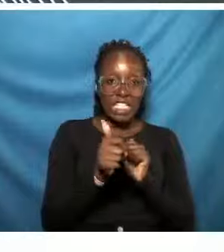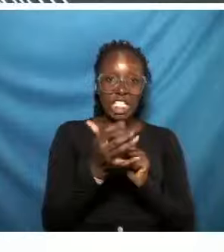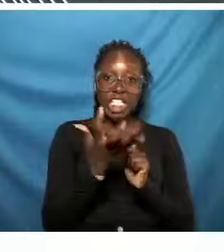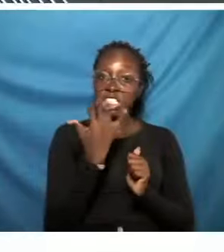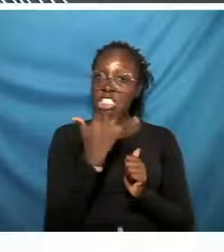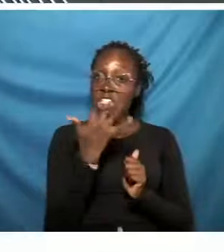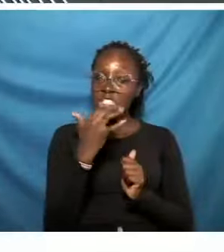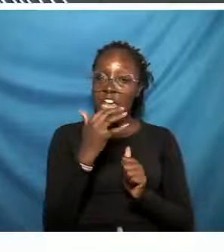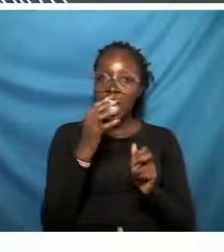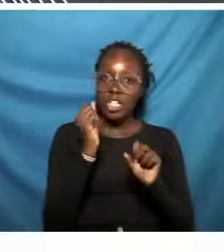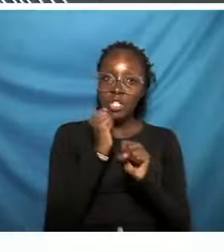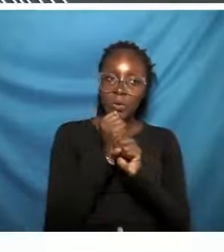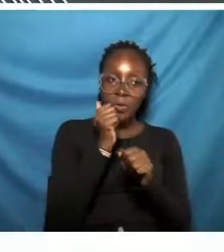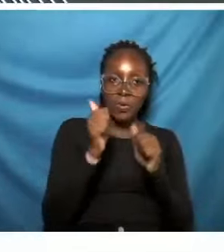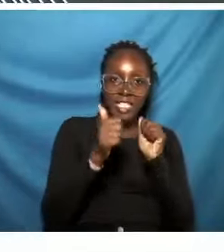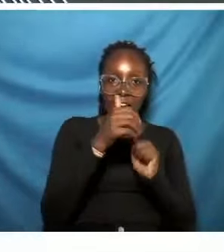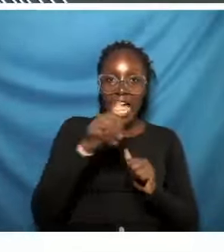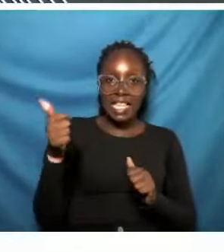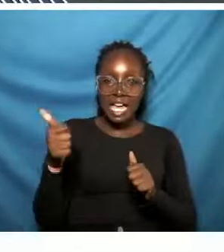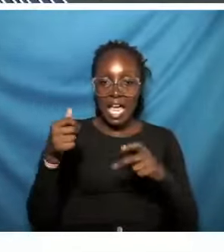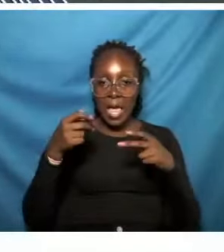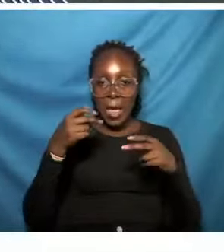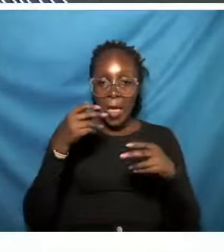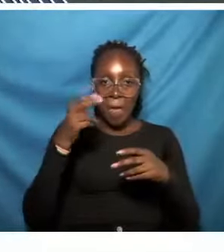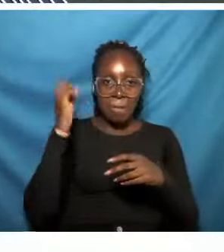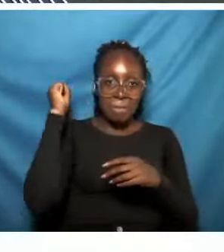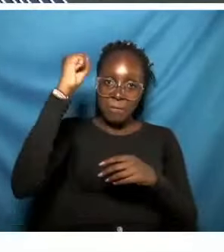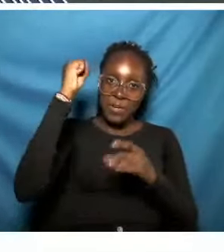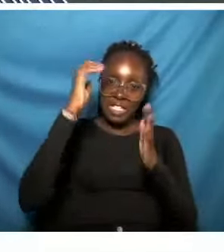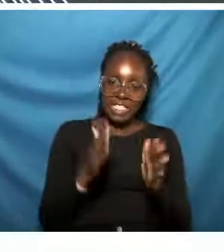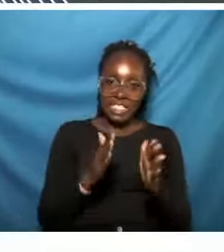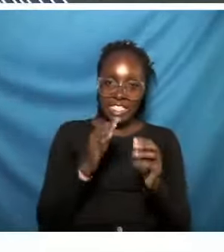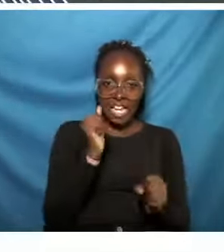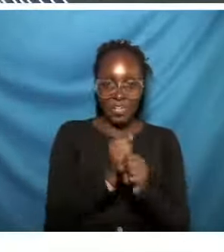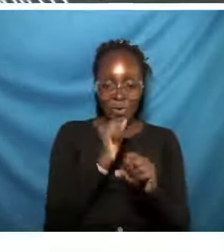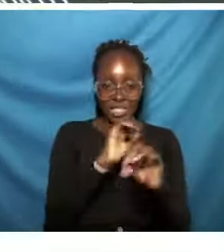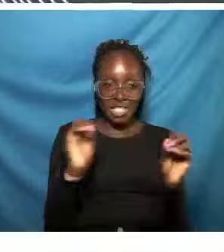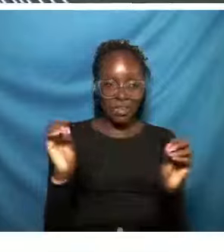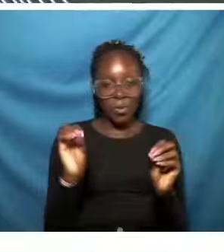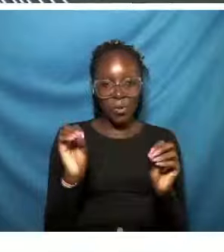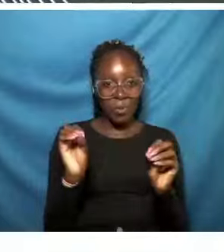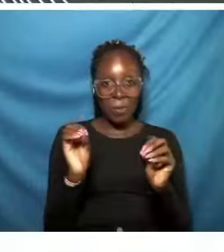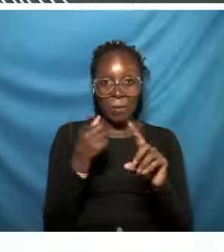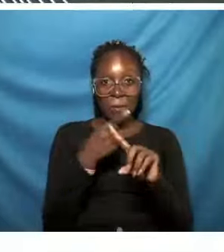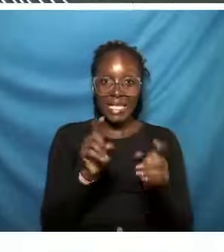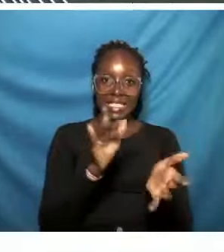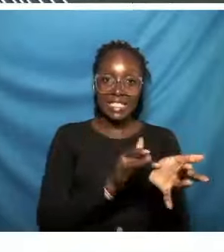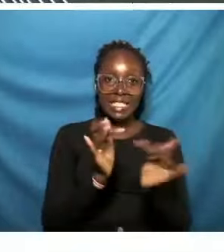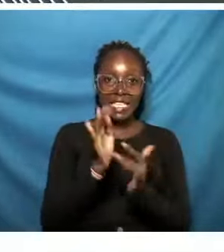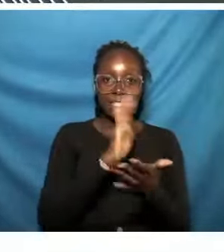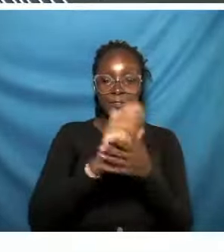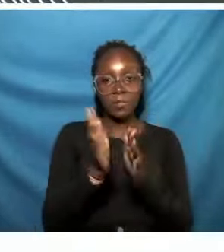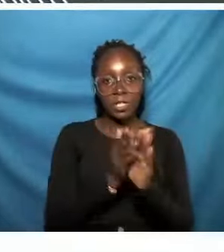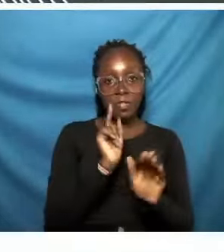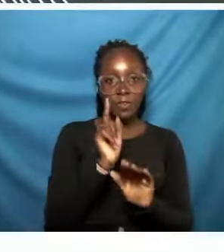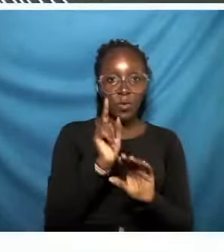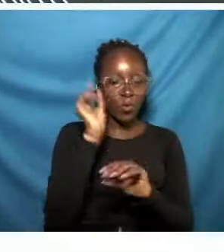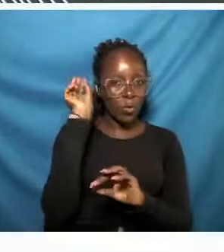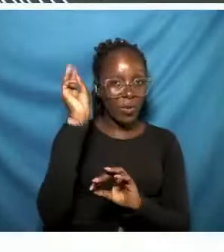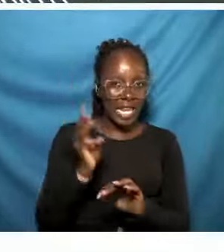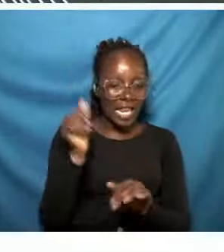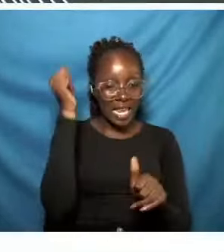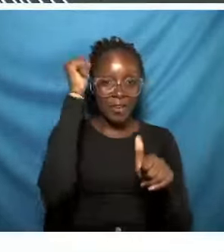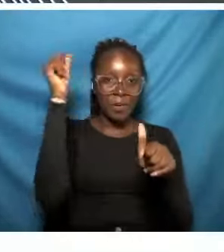committed. But Jesus will forgive you. He will not remember once you say, I am sorry. So